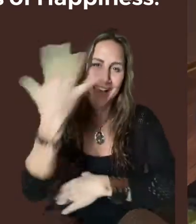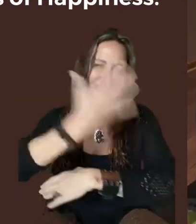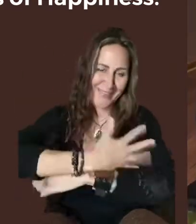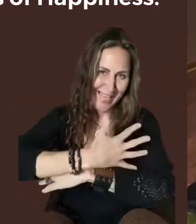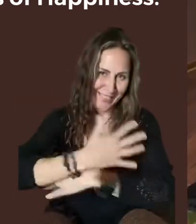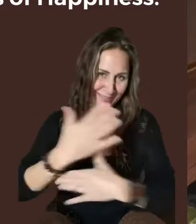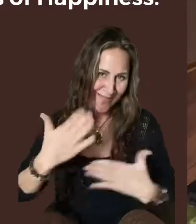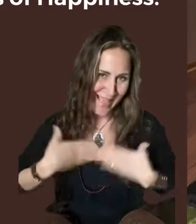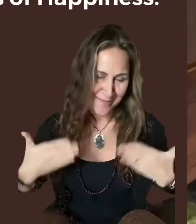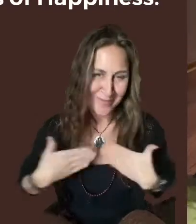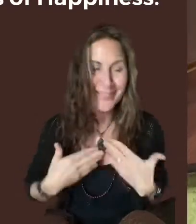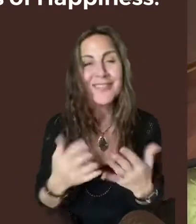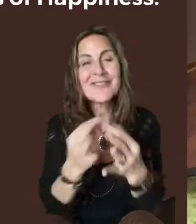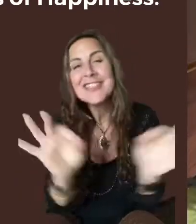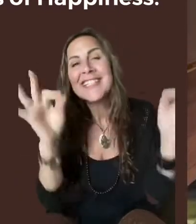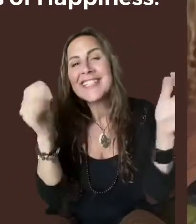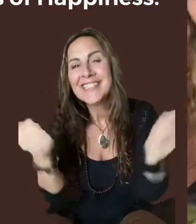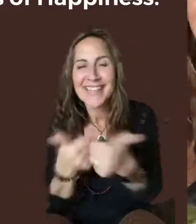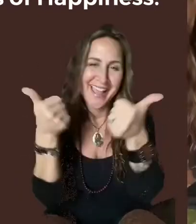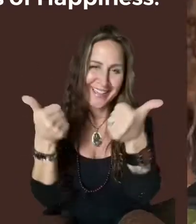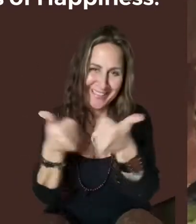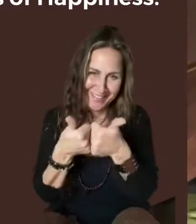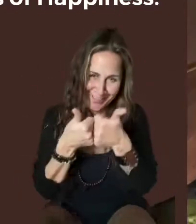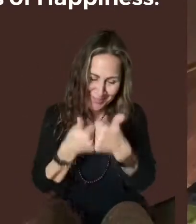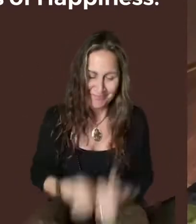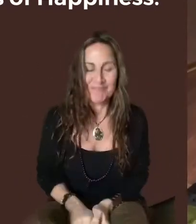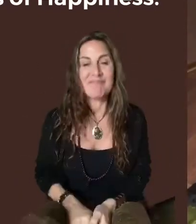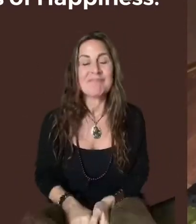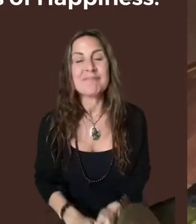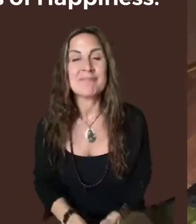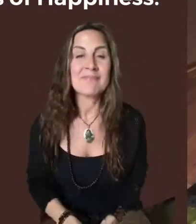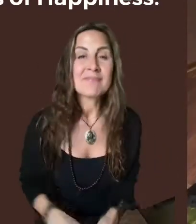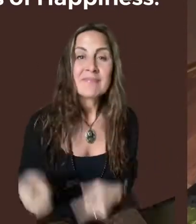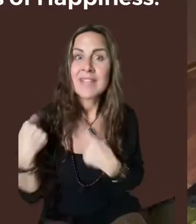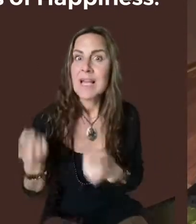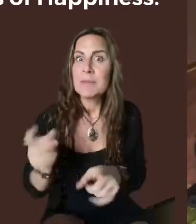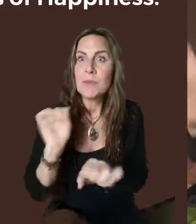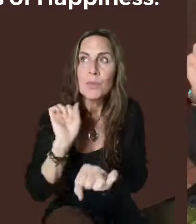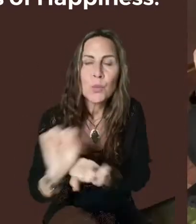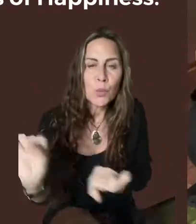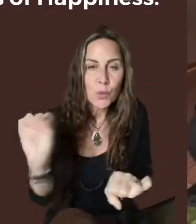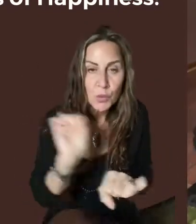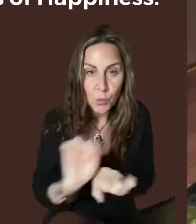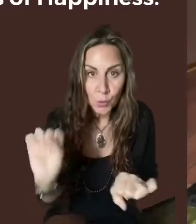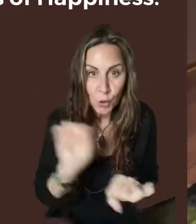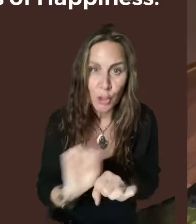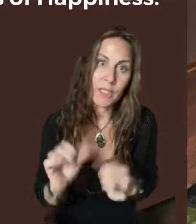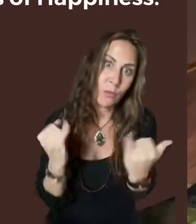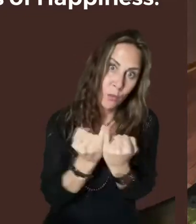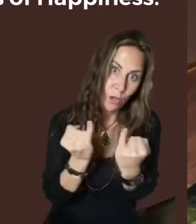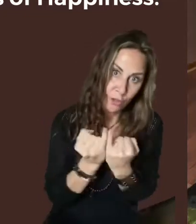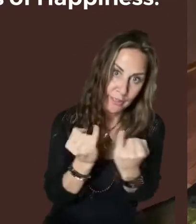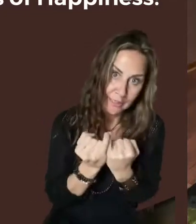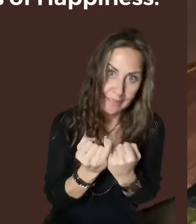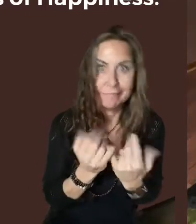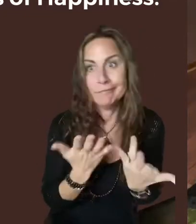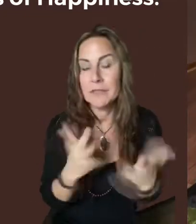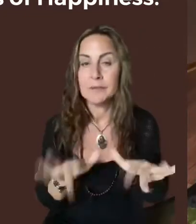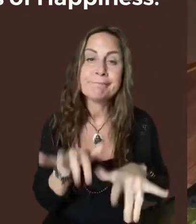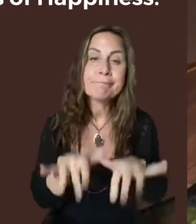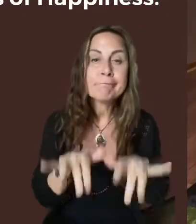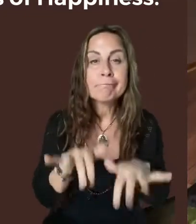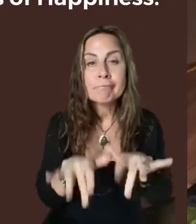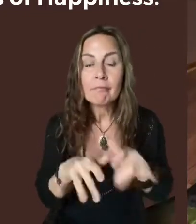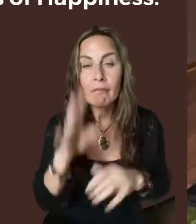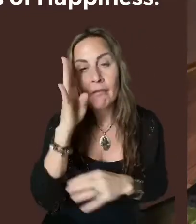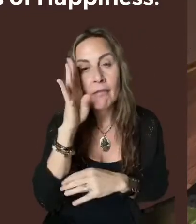of Happiness Free Challenge. So I've been at work here in quarantine at my computer,